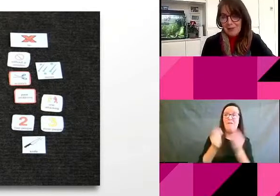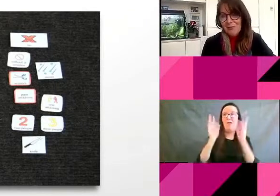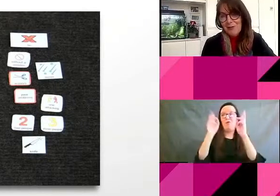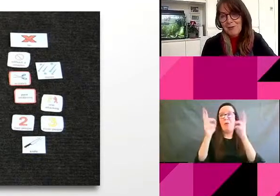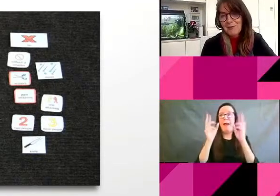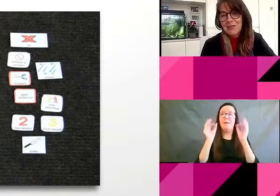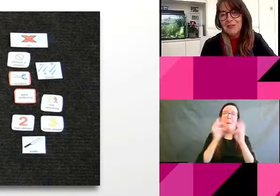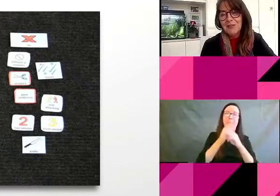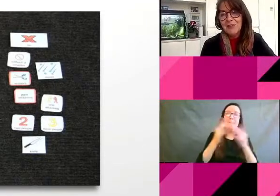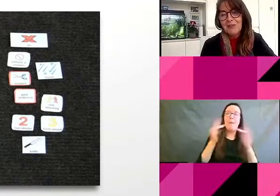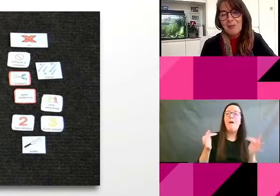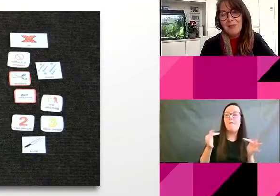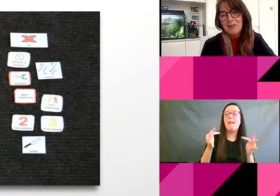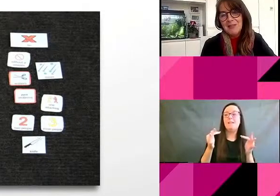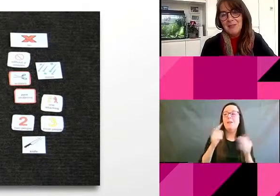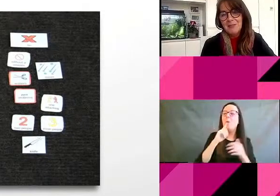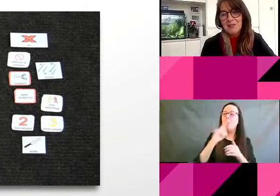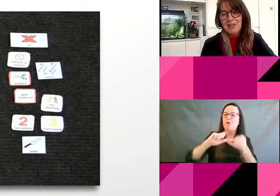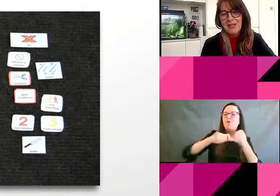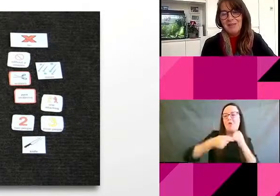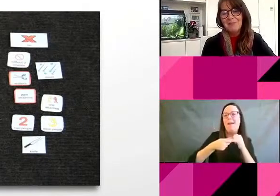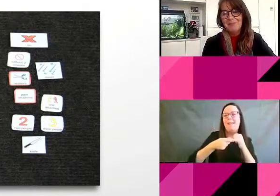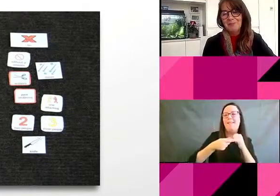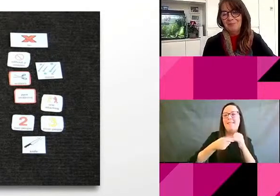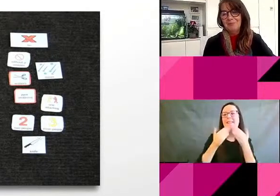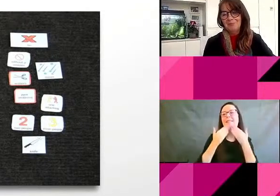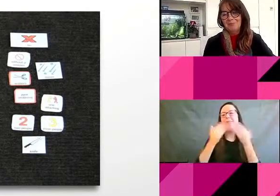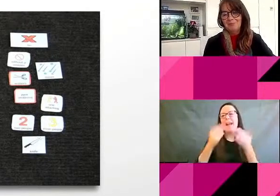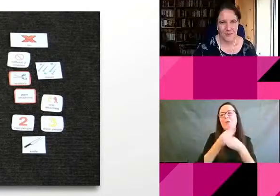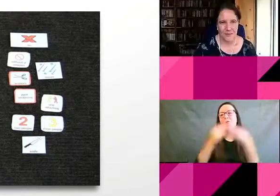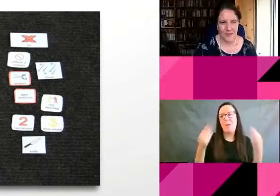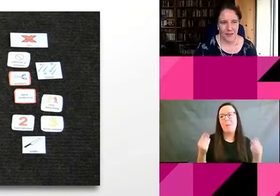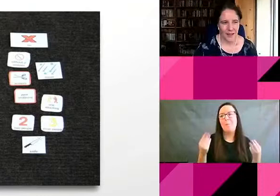but thank you very much for giving me the time to share.